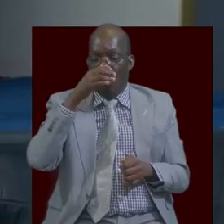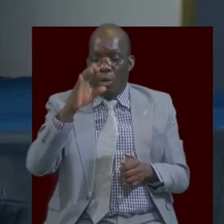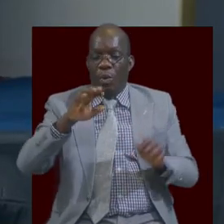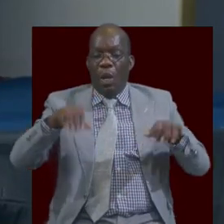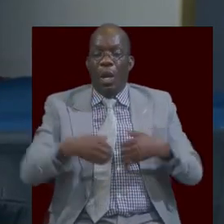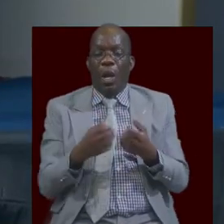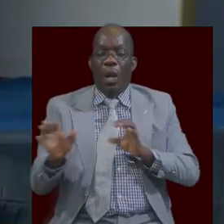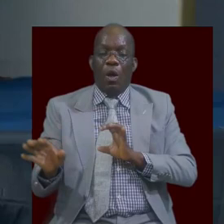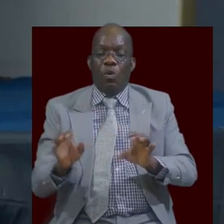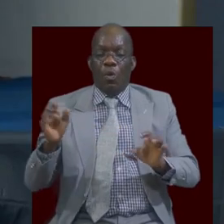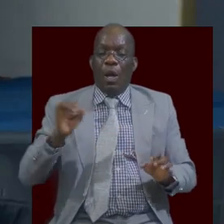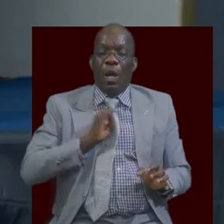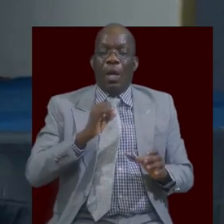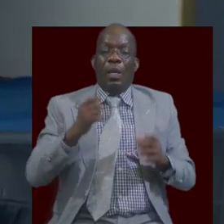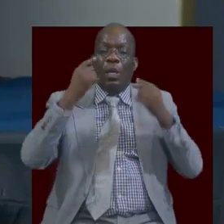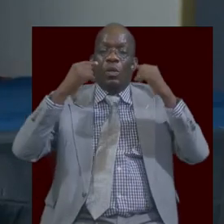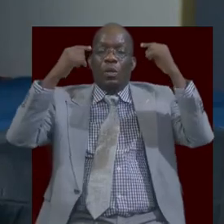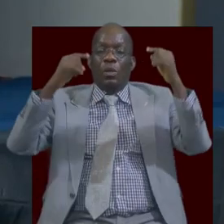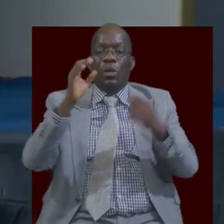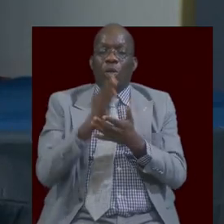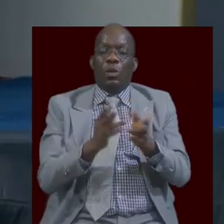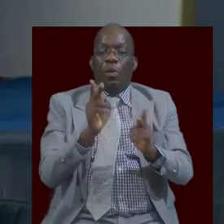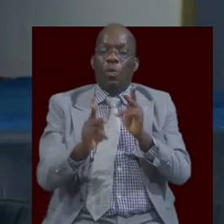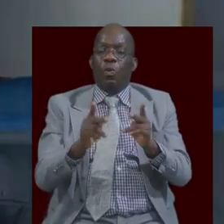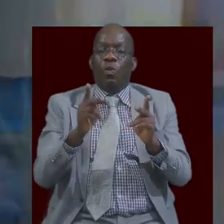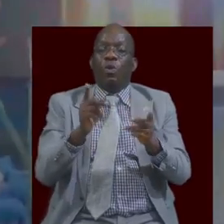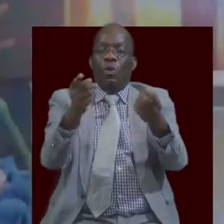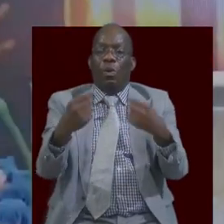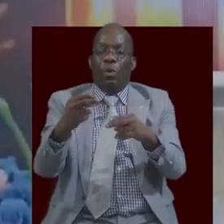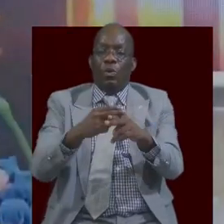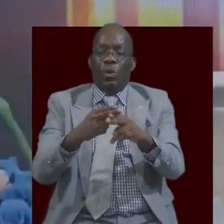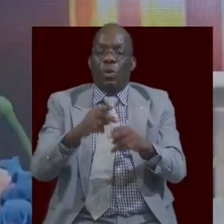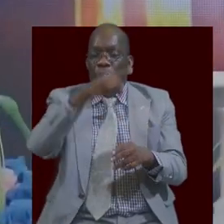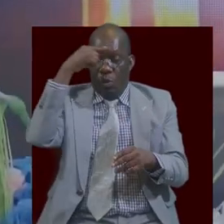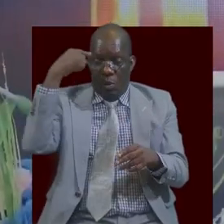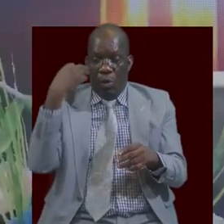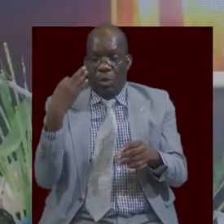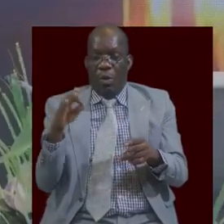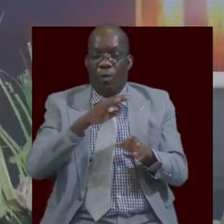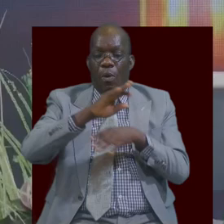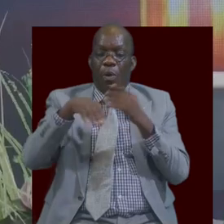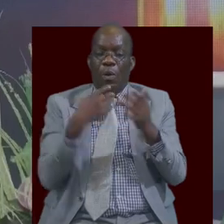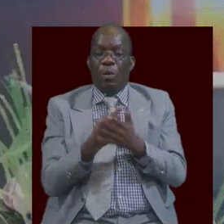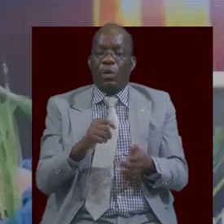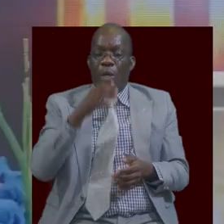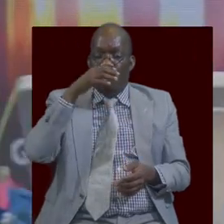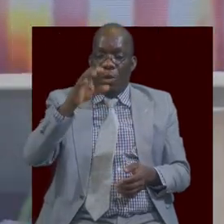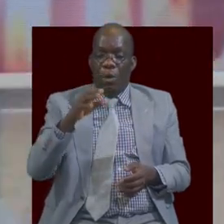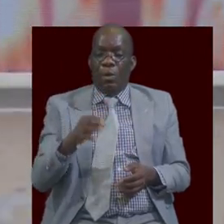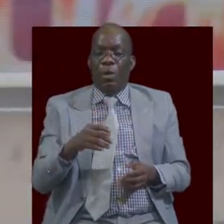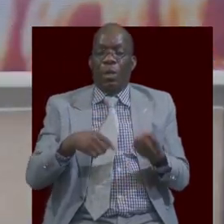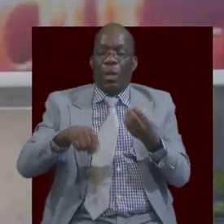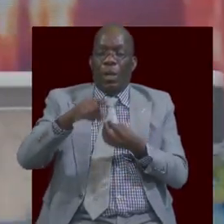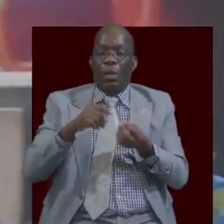Some people are stopped short because of all the corruption around them. But I see